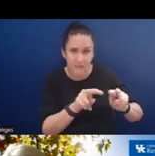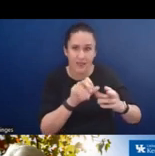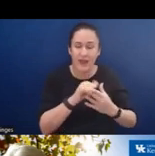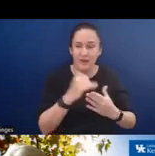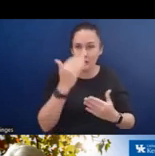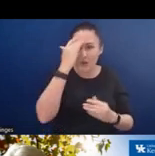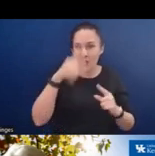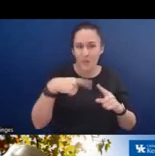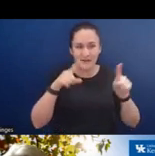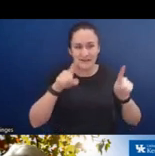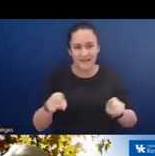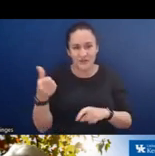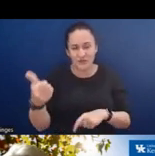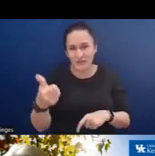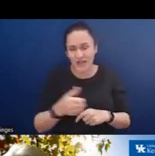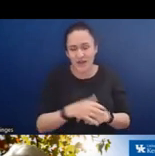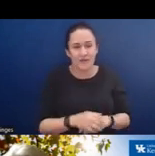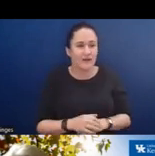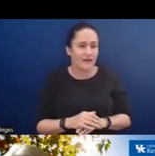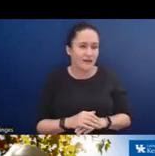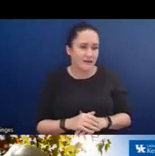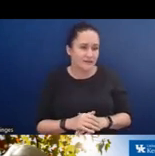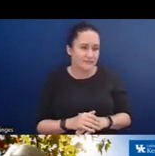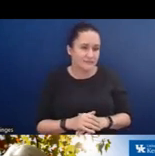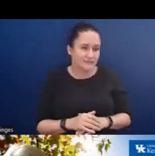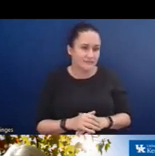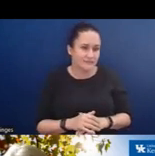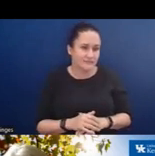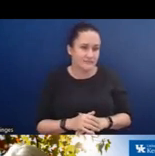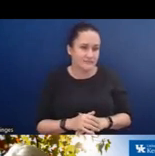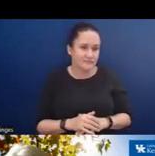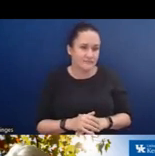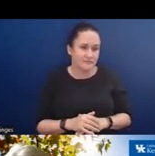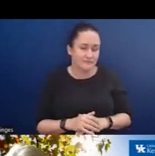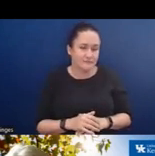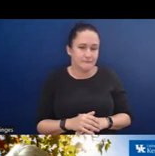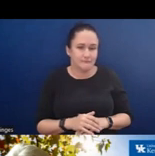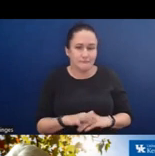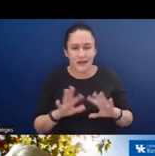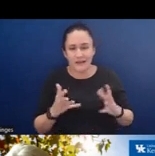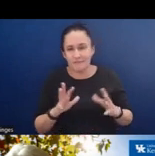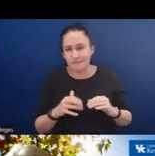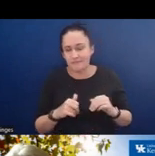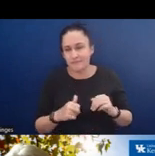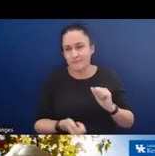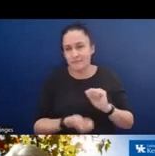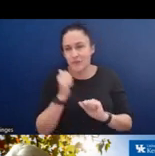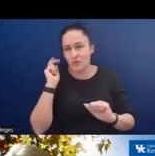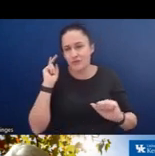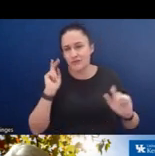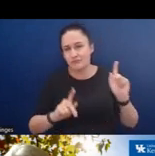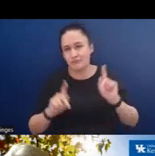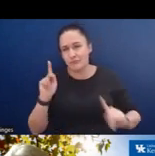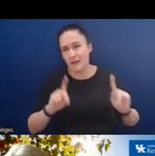when to test yourself. But it can be, if you just sort of most people will